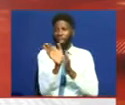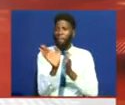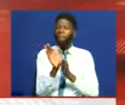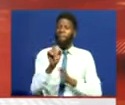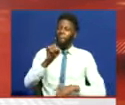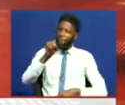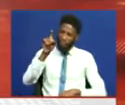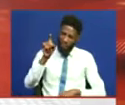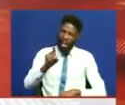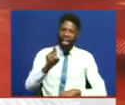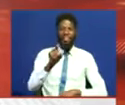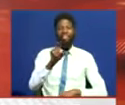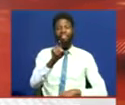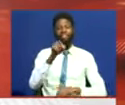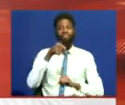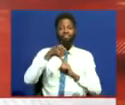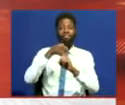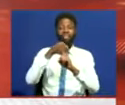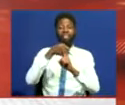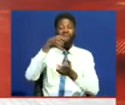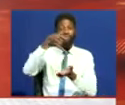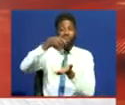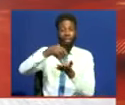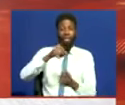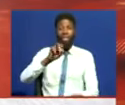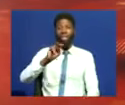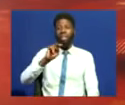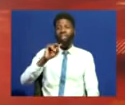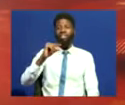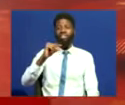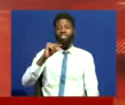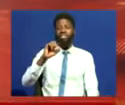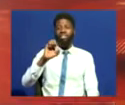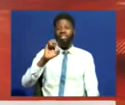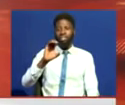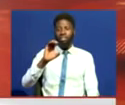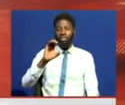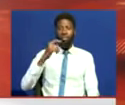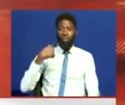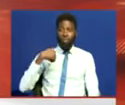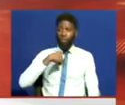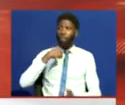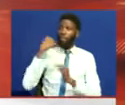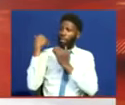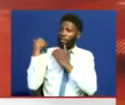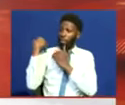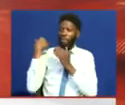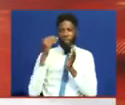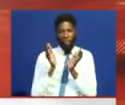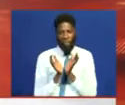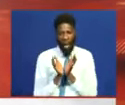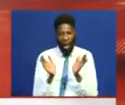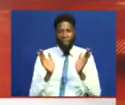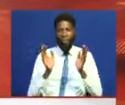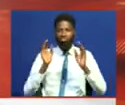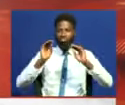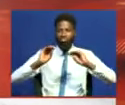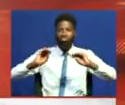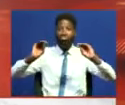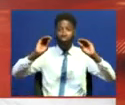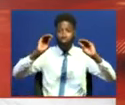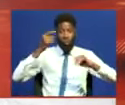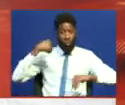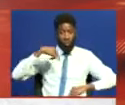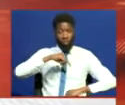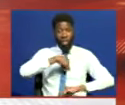NGEC. We have a mandate to deal with public education. Are we doing enough? We should go out and do enough.